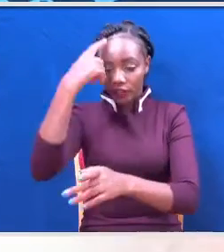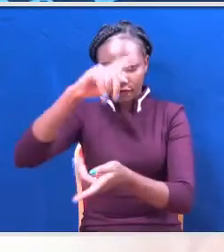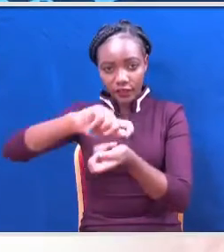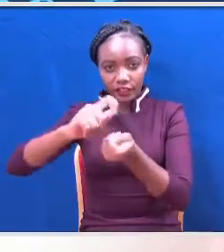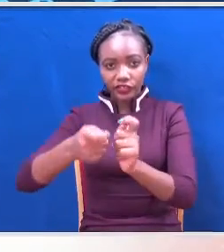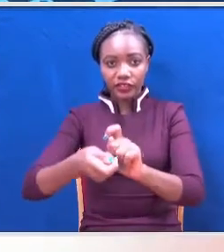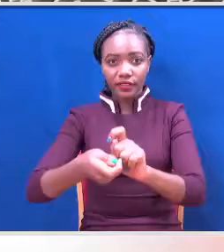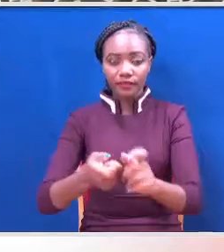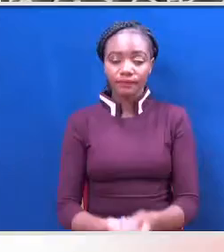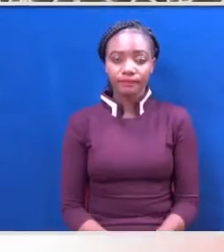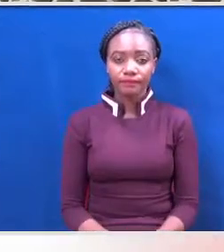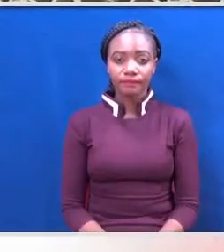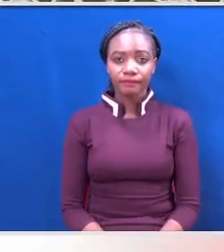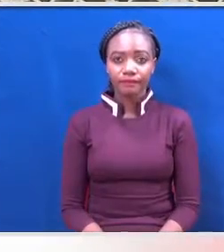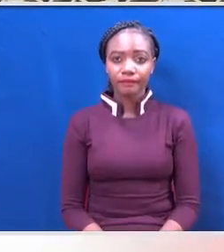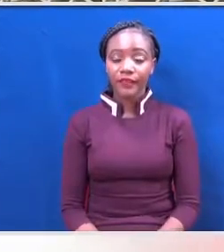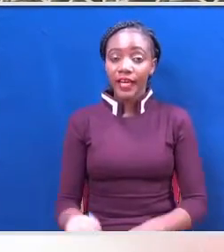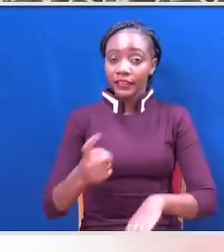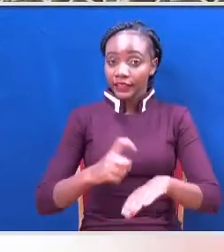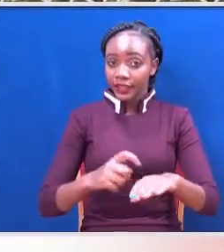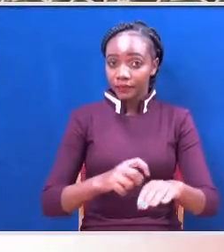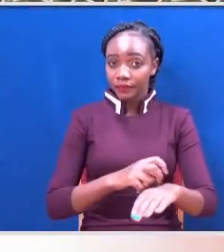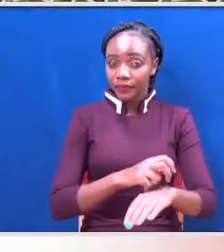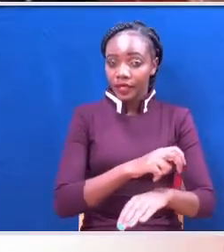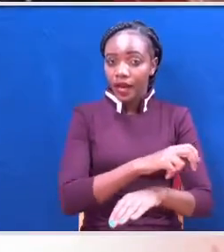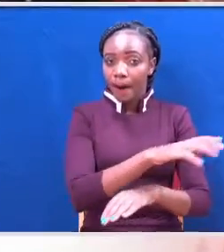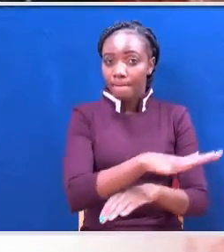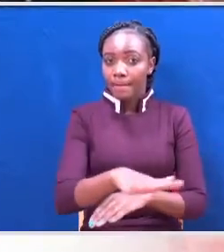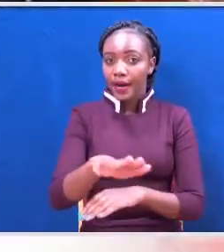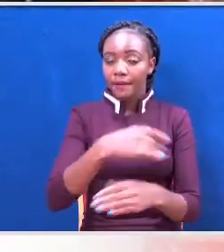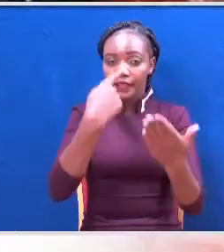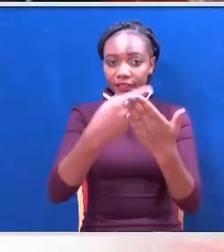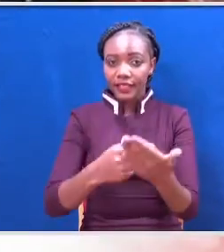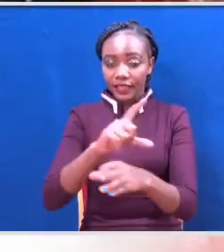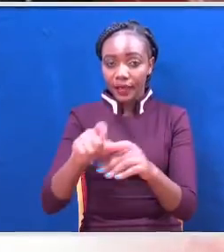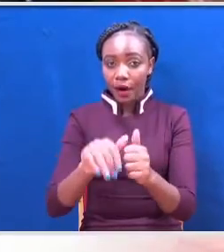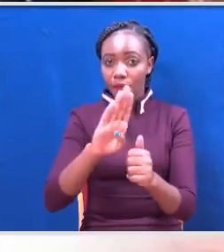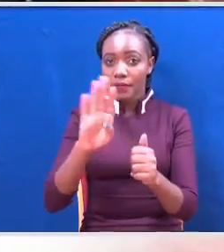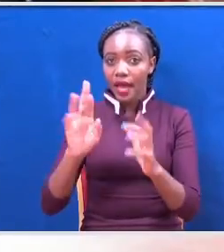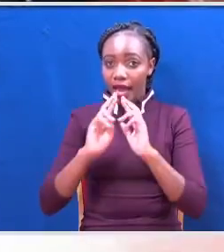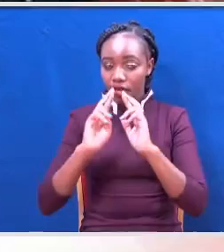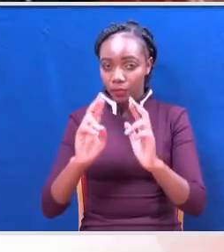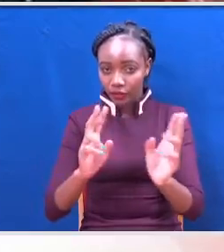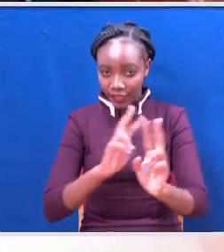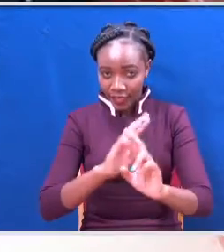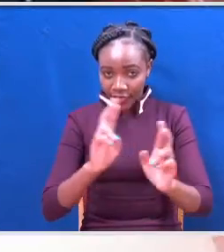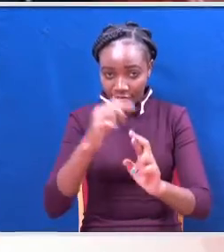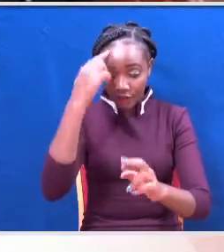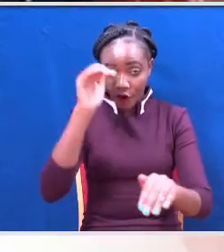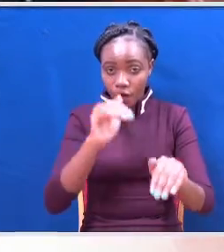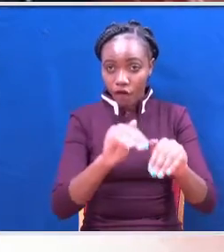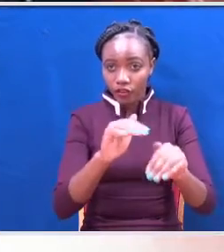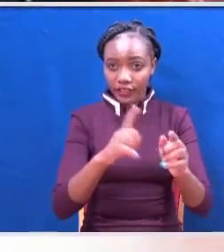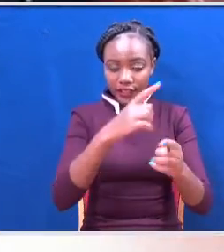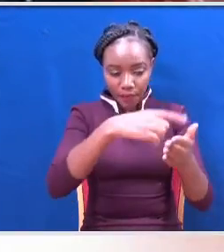amendments. As Parliament debates the Constitutional Amendment Bill 2020 ahead of voting and its passage